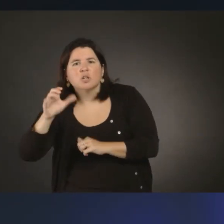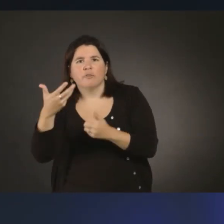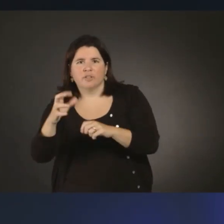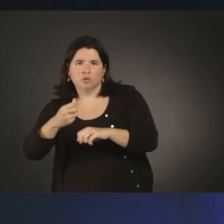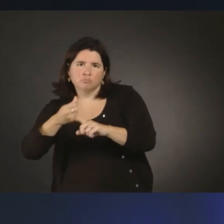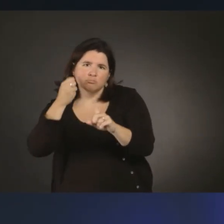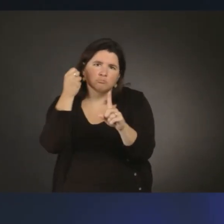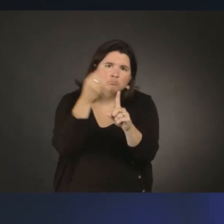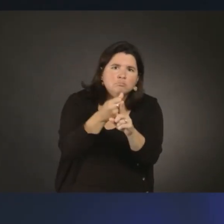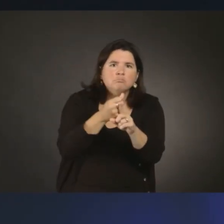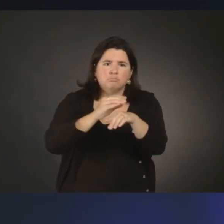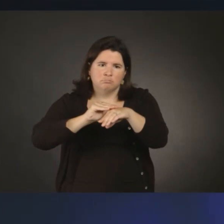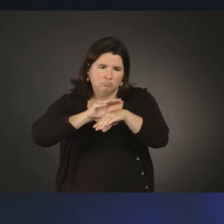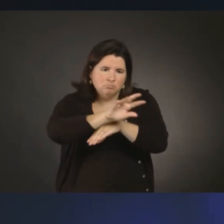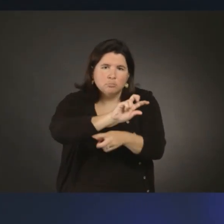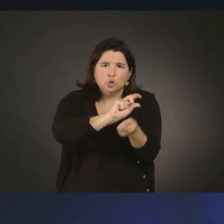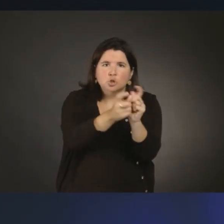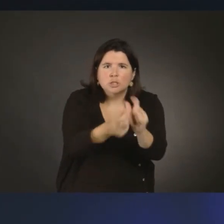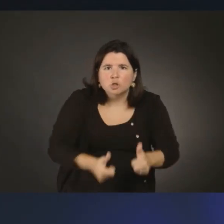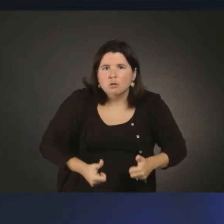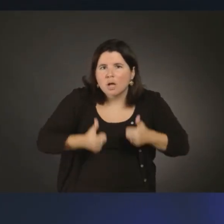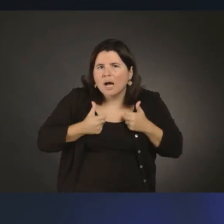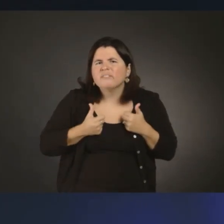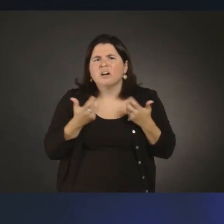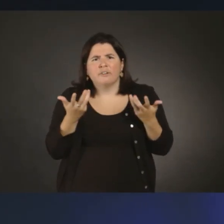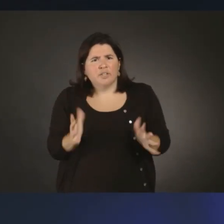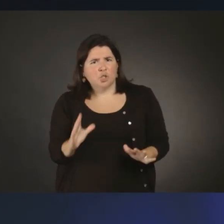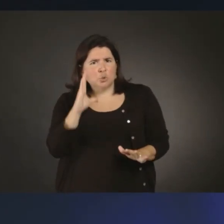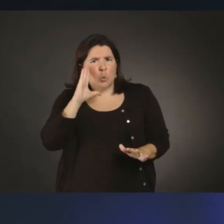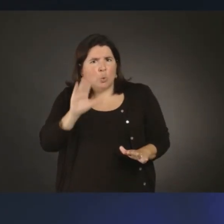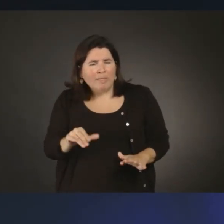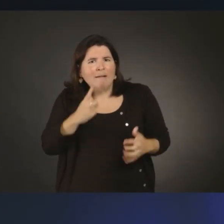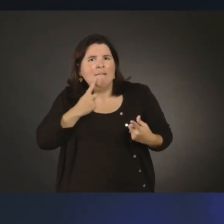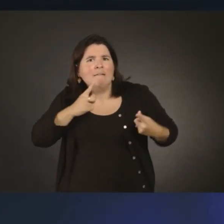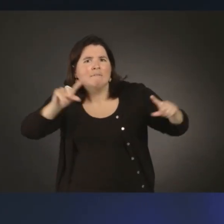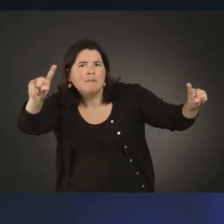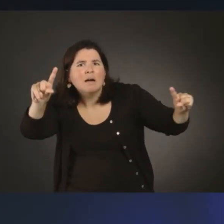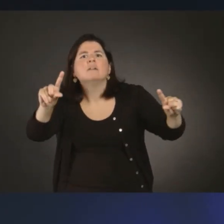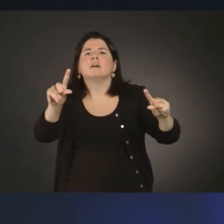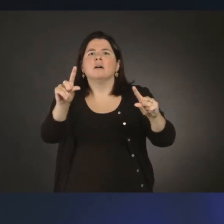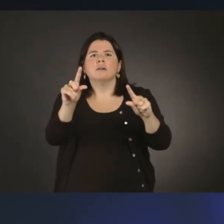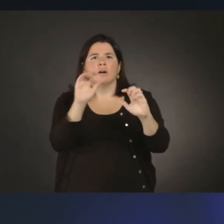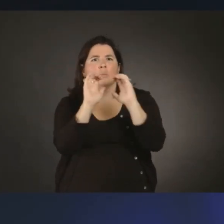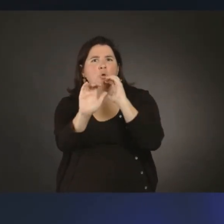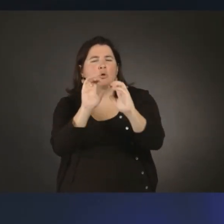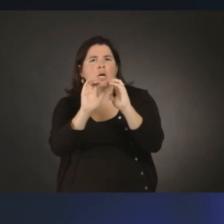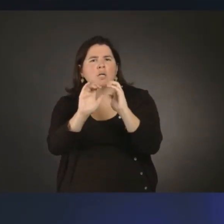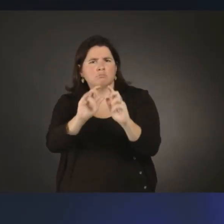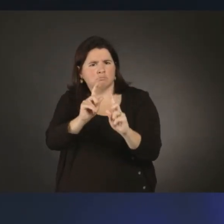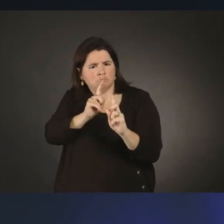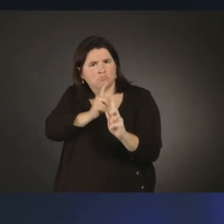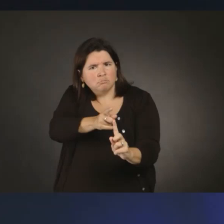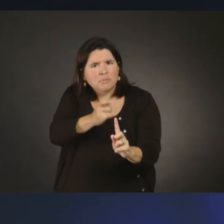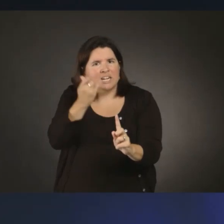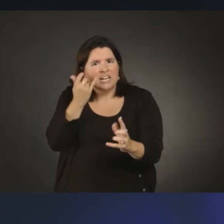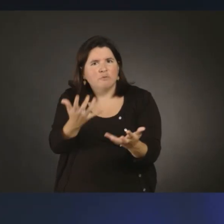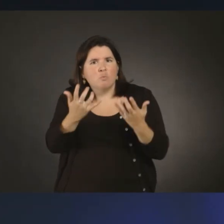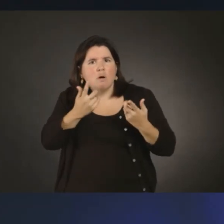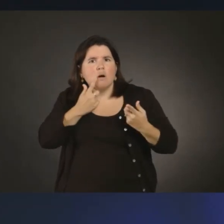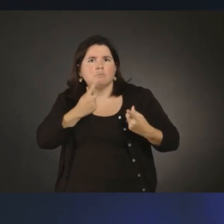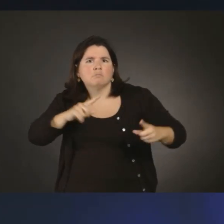their lives. We all know that effective communication is a core requirement to being able to achieve our